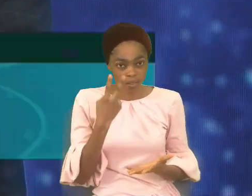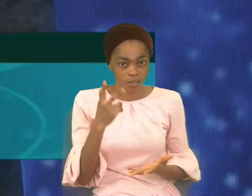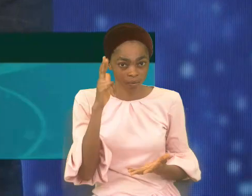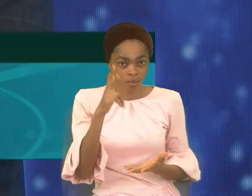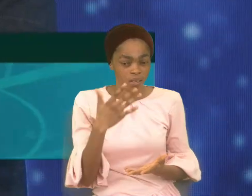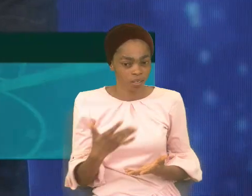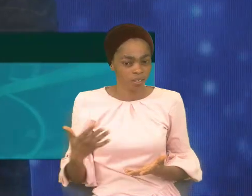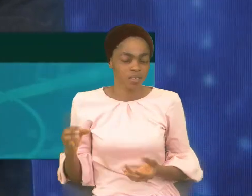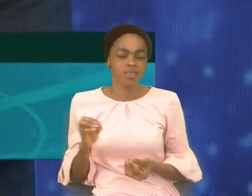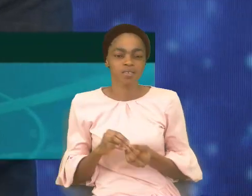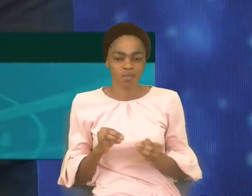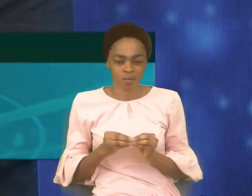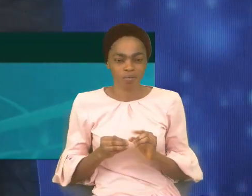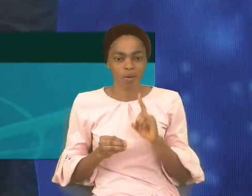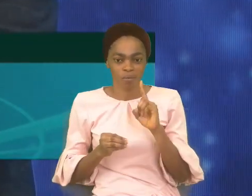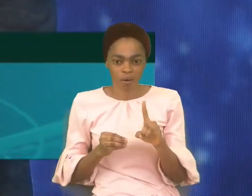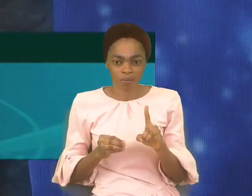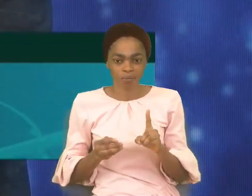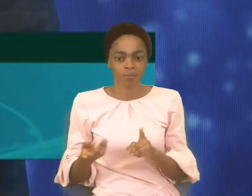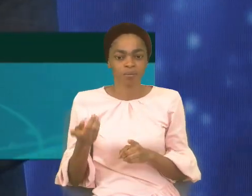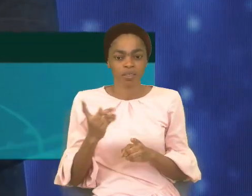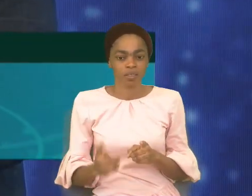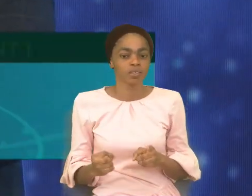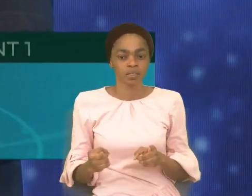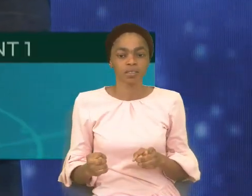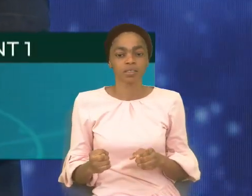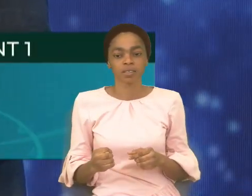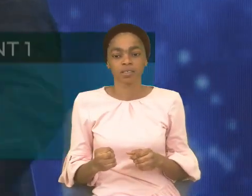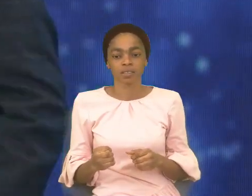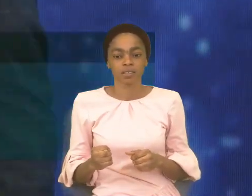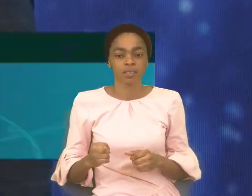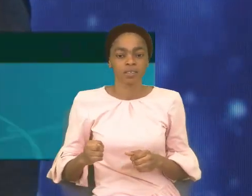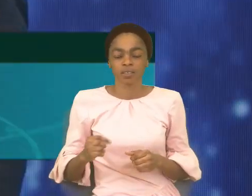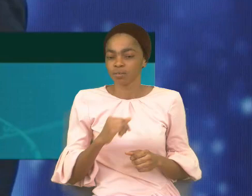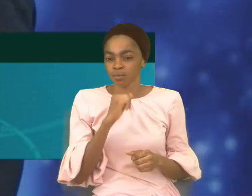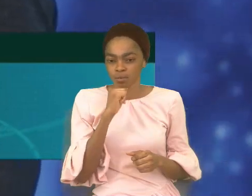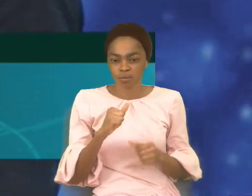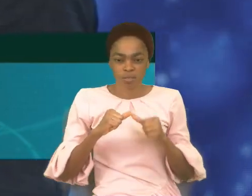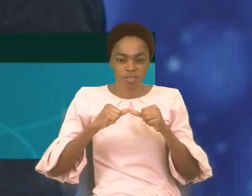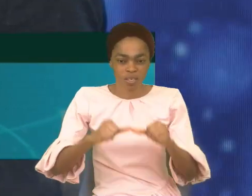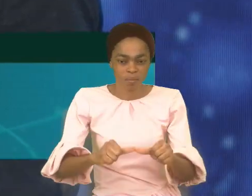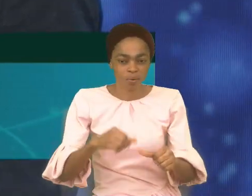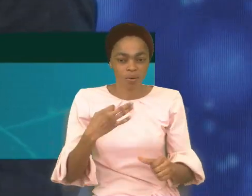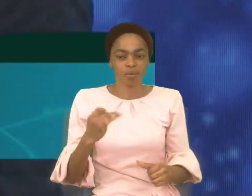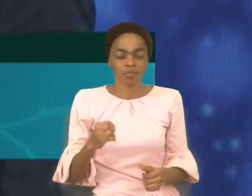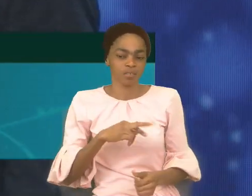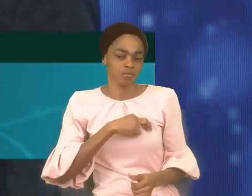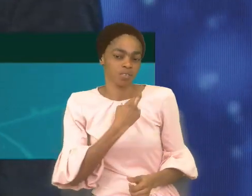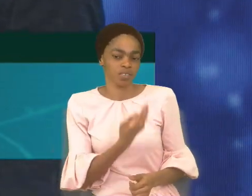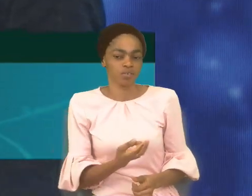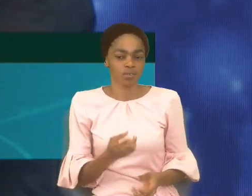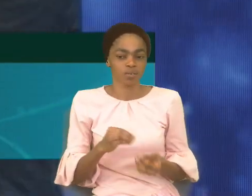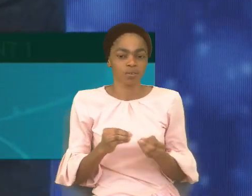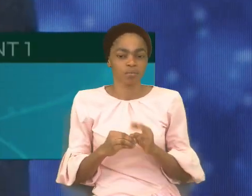inconsistency of the religious. Number two, the idolatry that is still reigning on